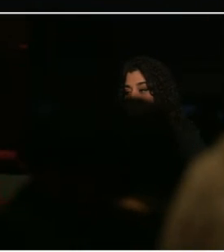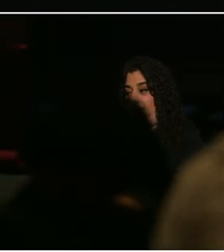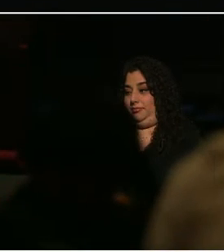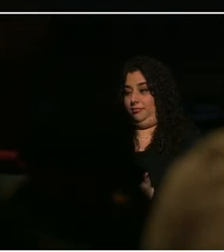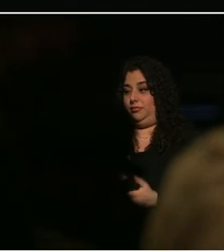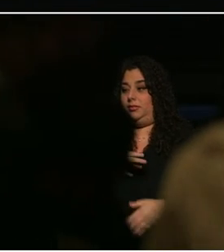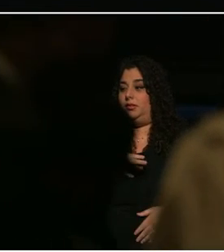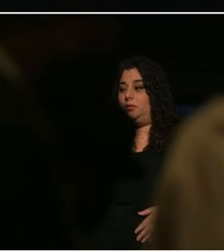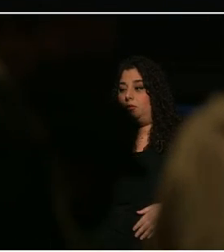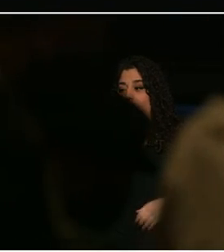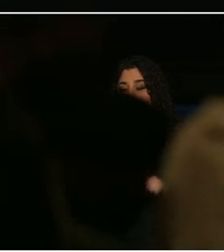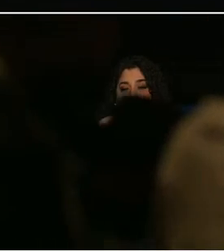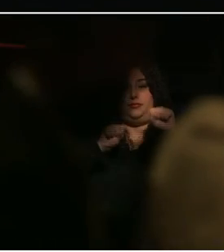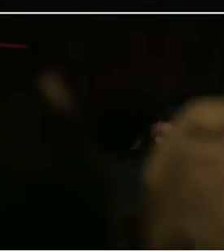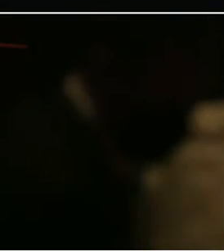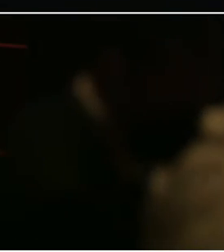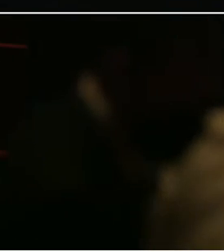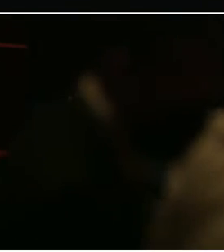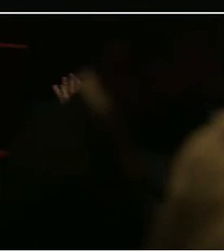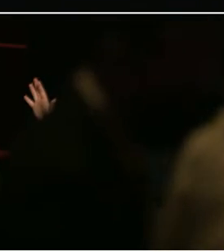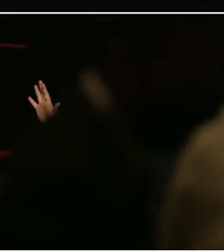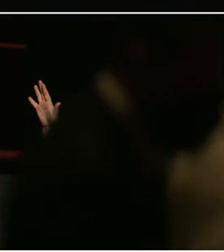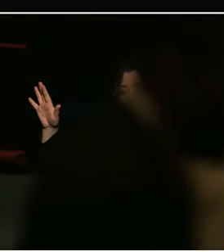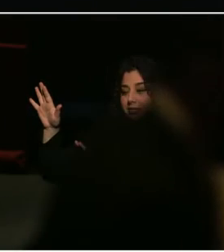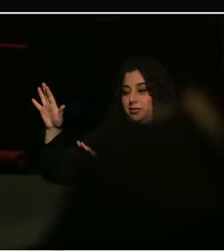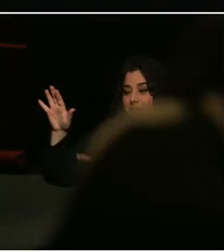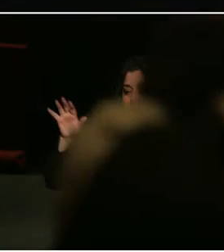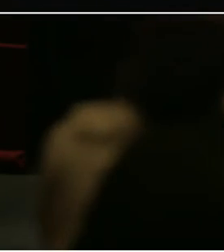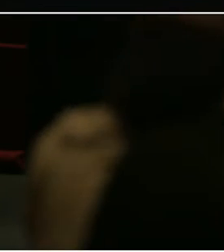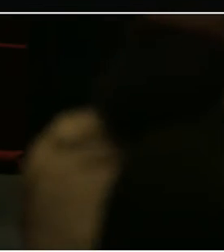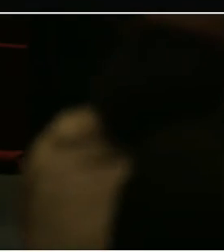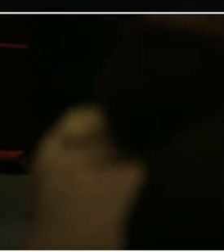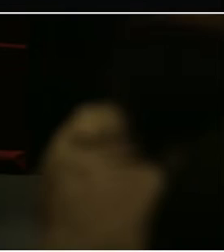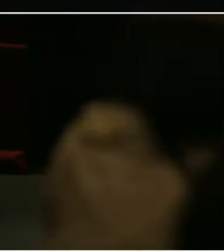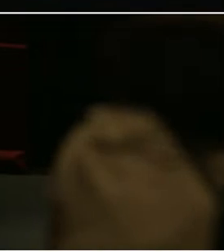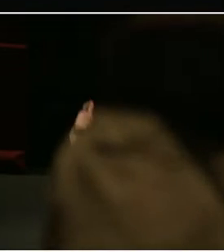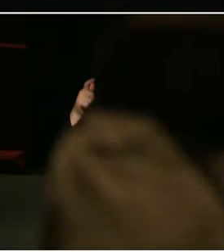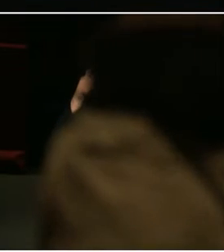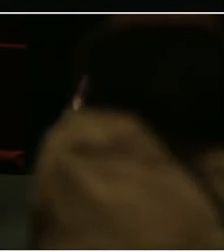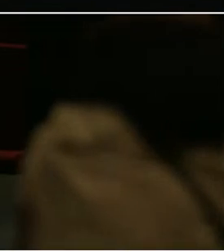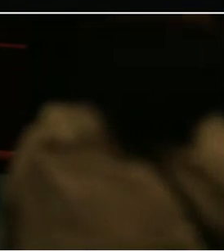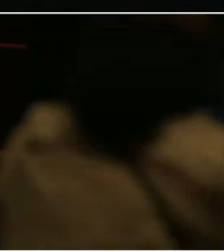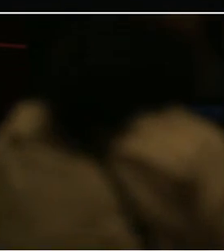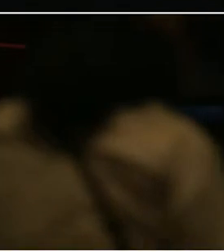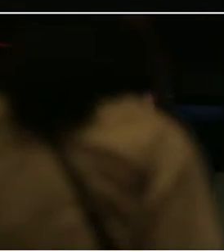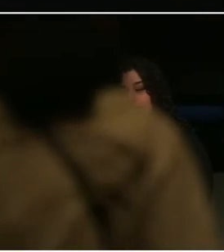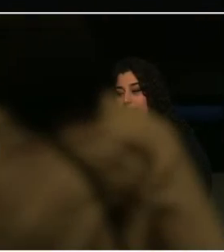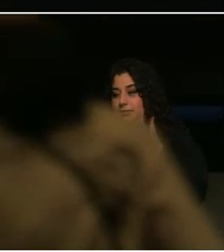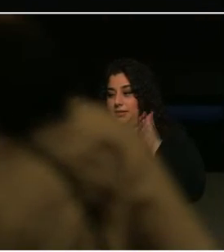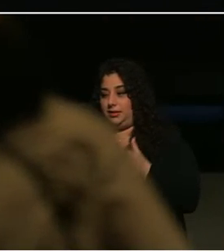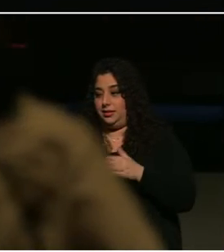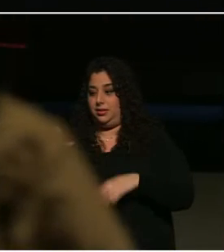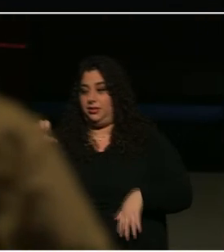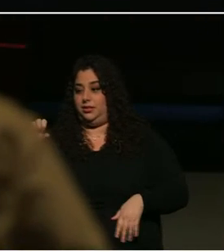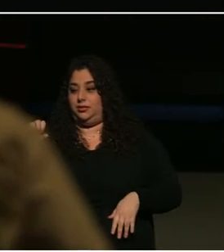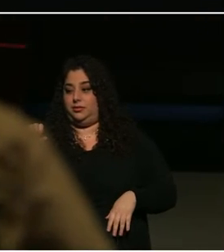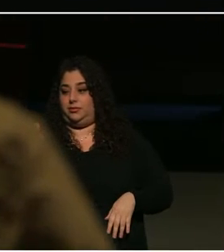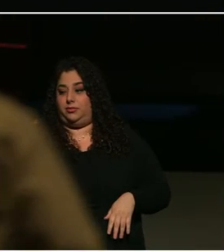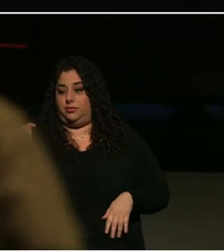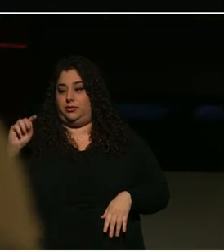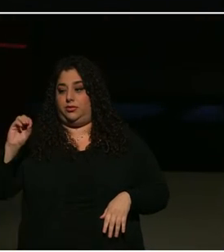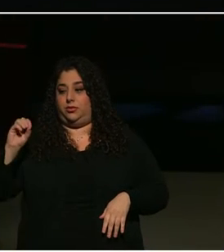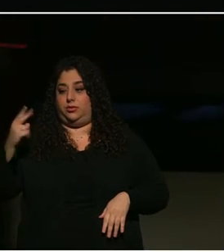Apache Crown Dancers with Joe Tahani Jr., a two-time